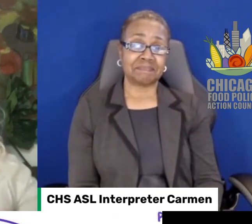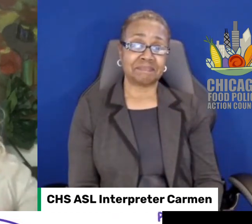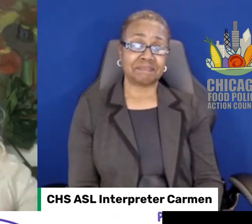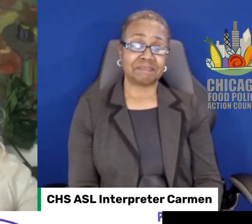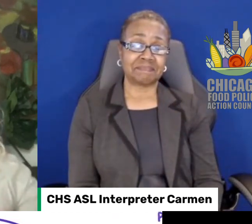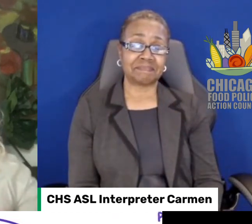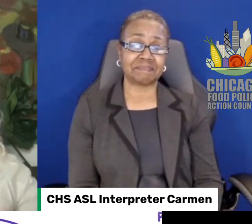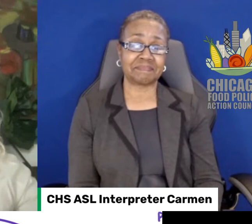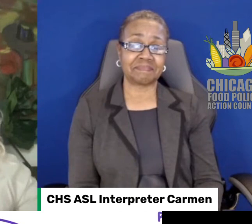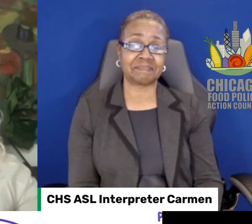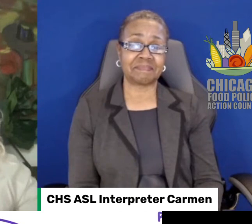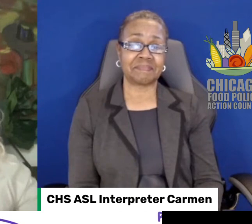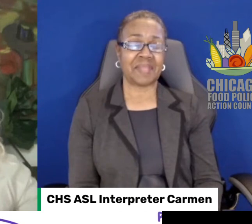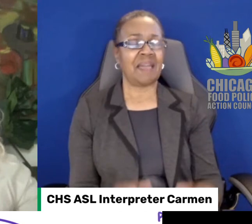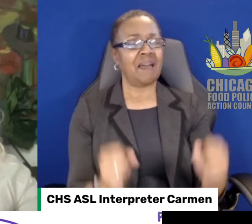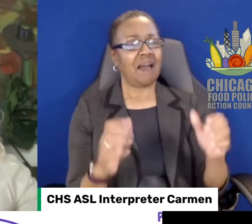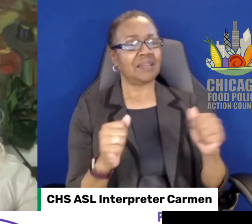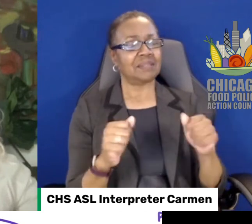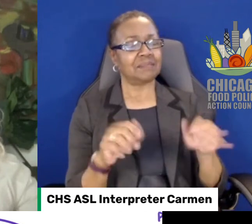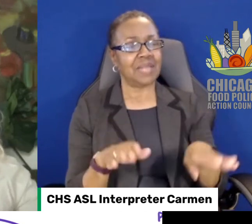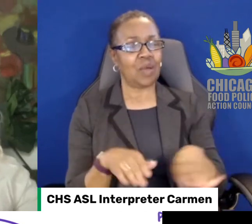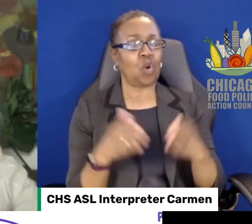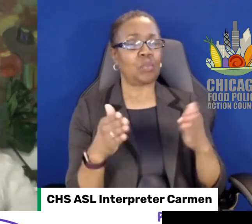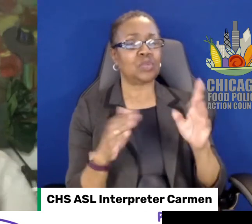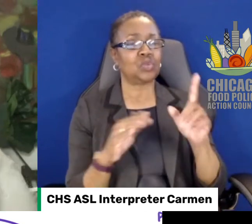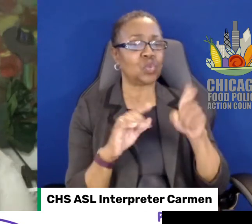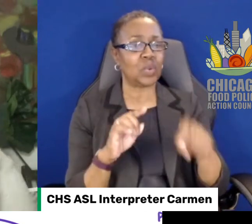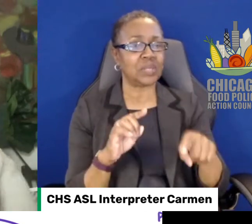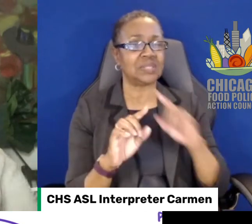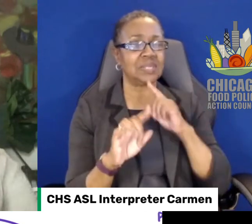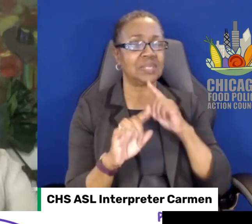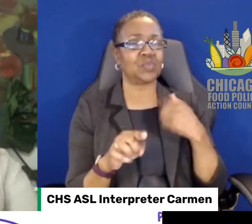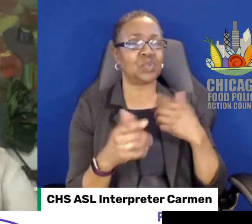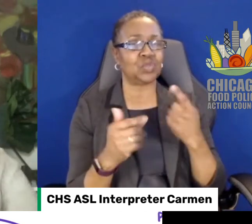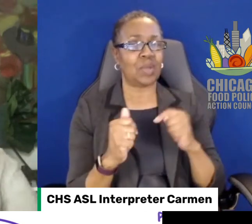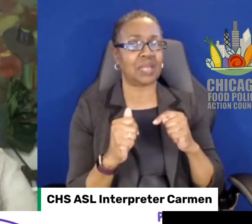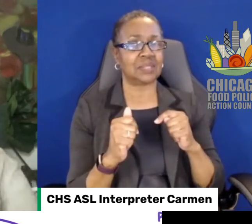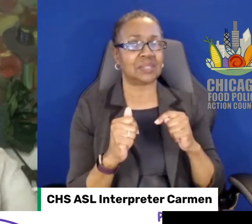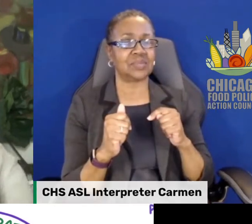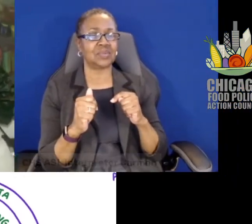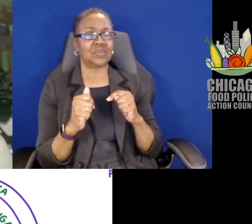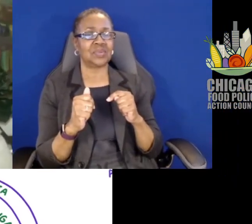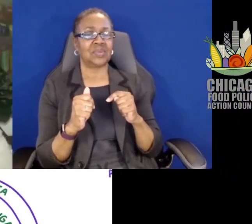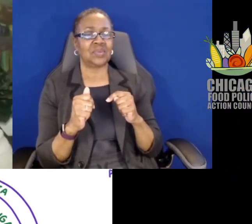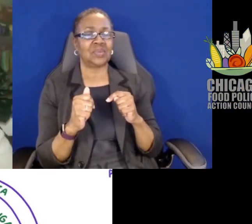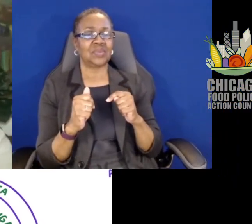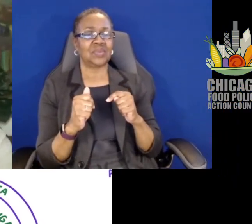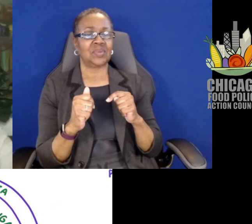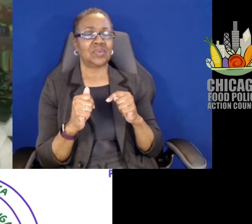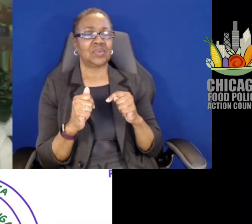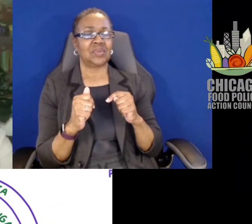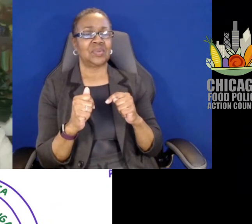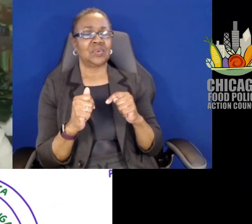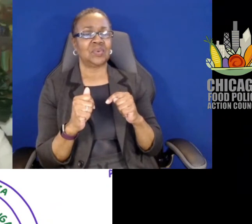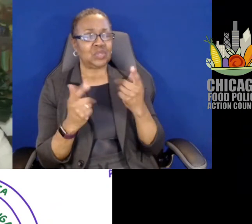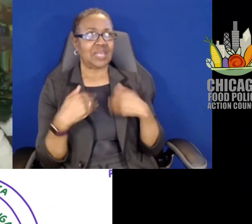Awesome. Let's open it up to questions. Sorry, we're chatty Cathys. We intended to have more time.